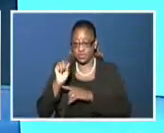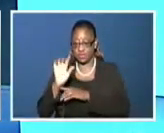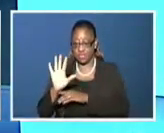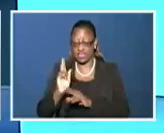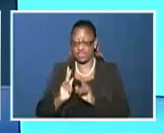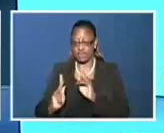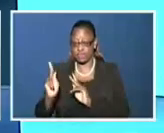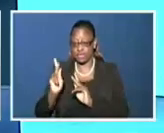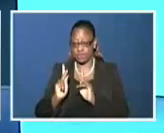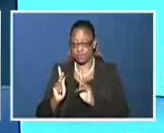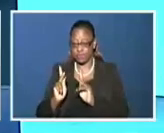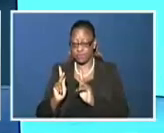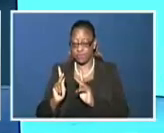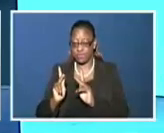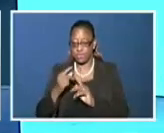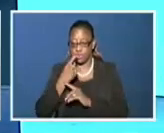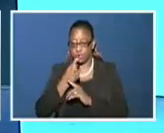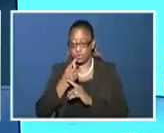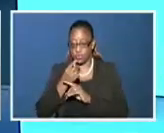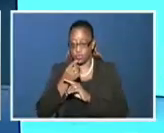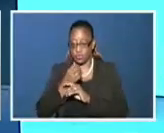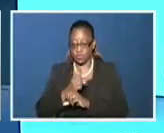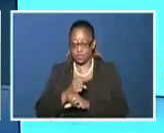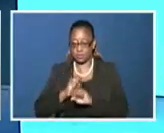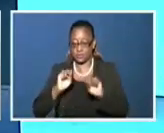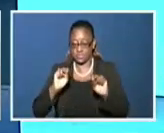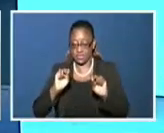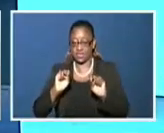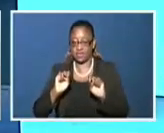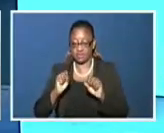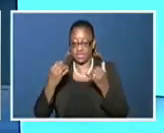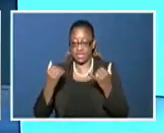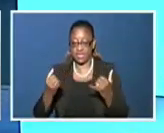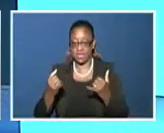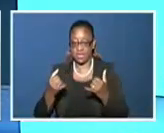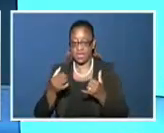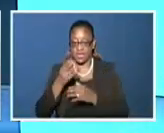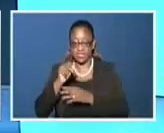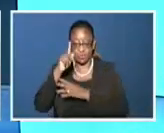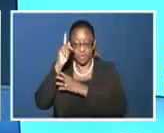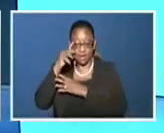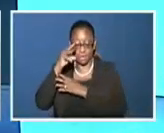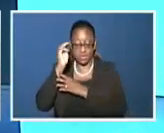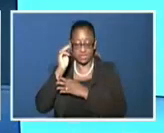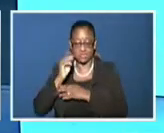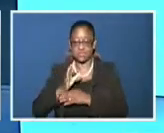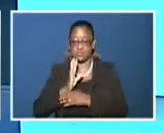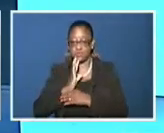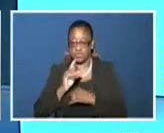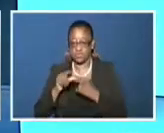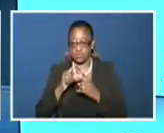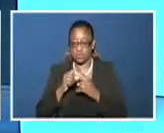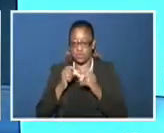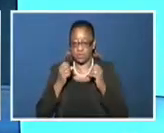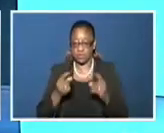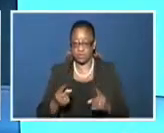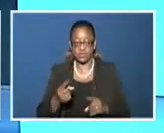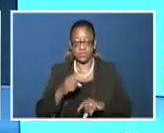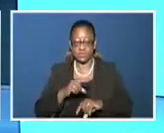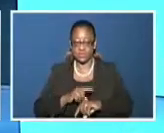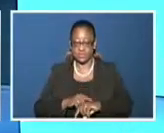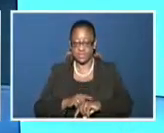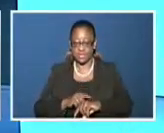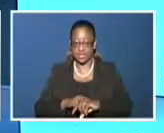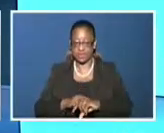turned over to health professionals for processing. The Office of the Prime Minister engaging the media this afternoon during an emergency press briefing to